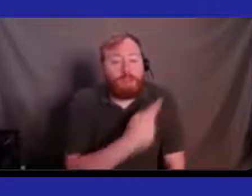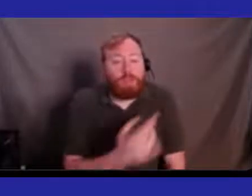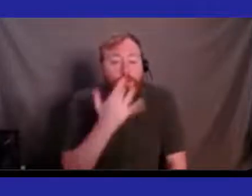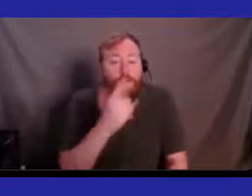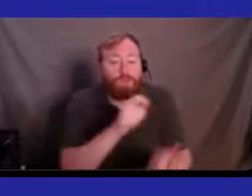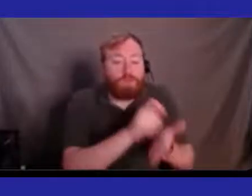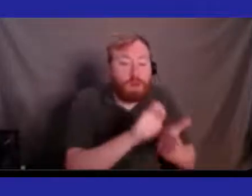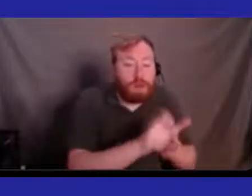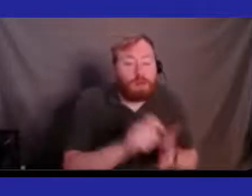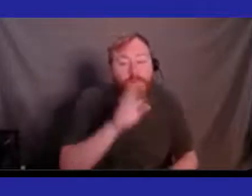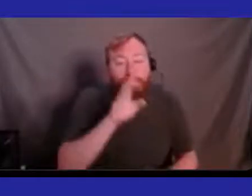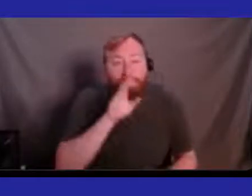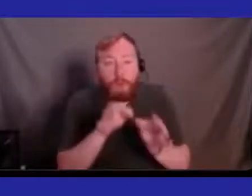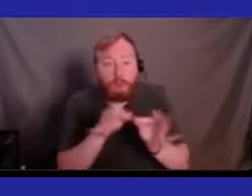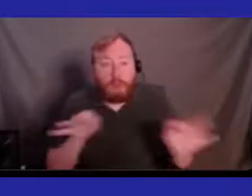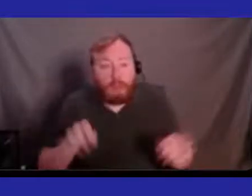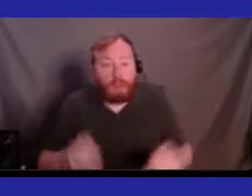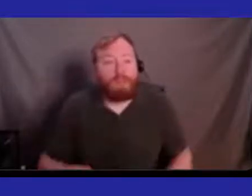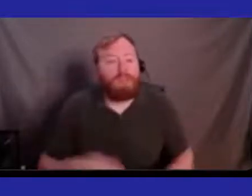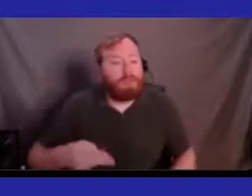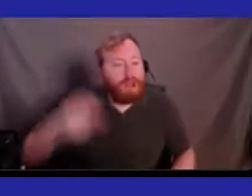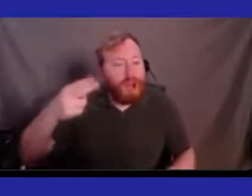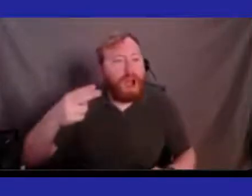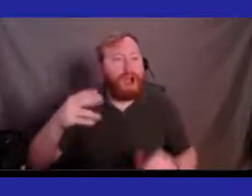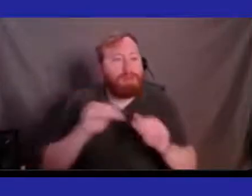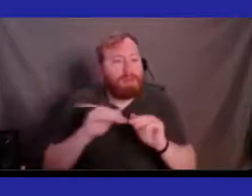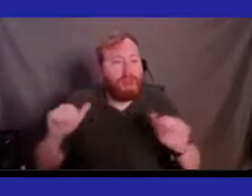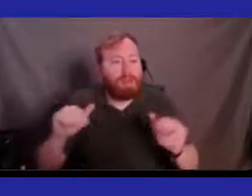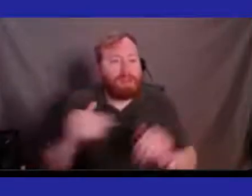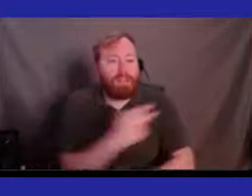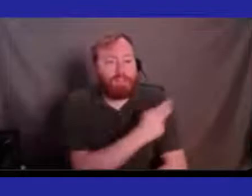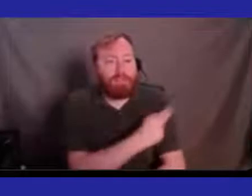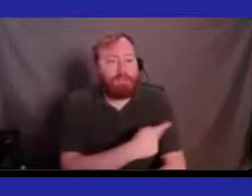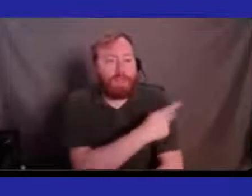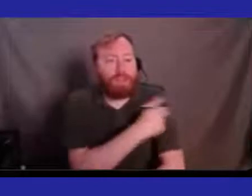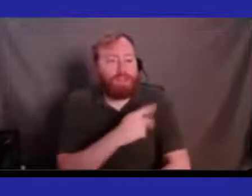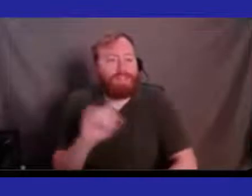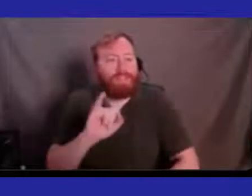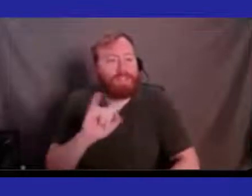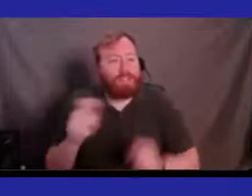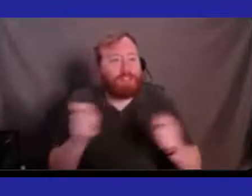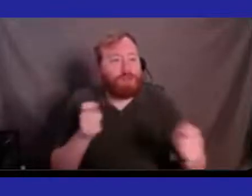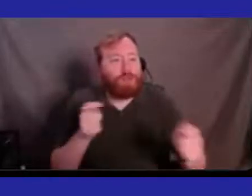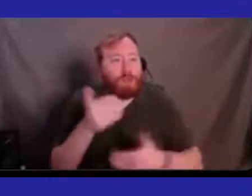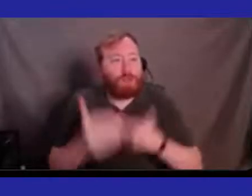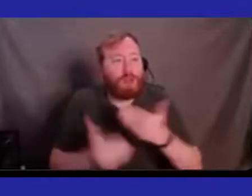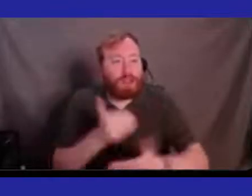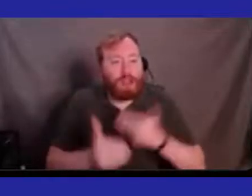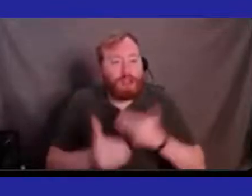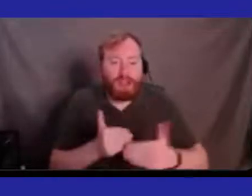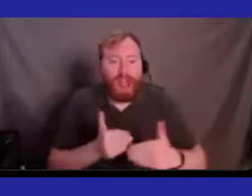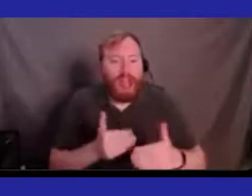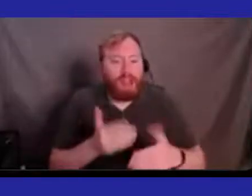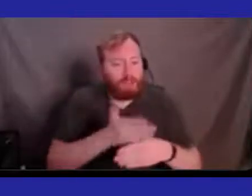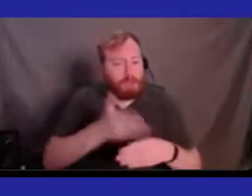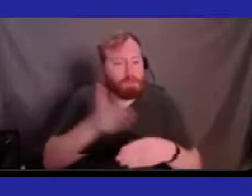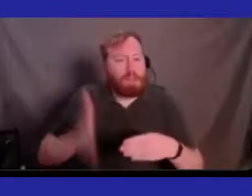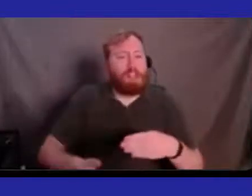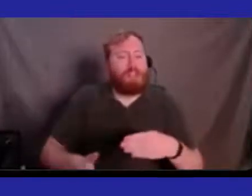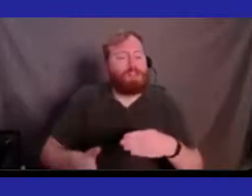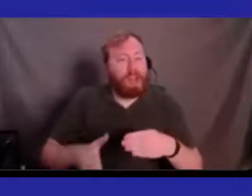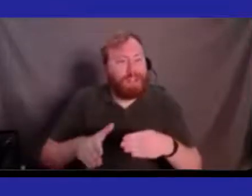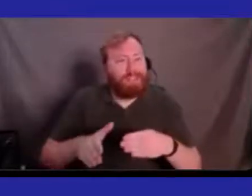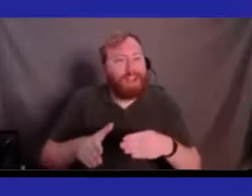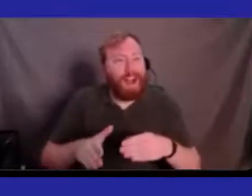patient infection control processes, and completion of employee competencies.